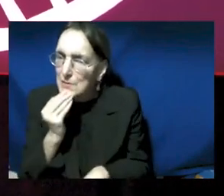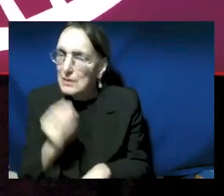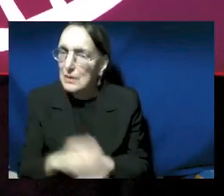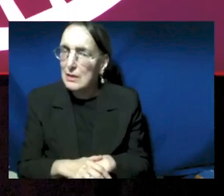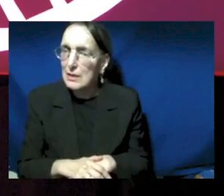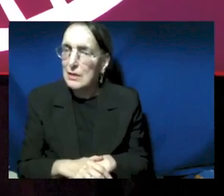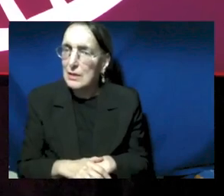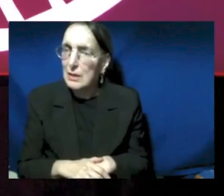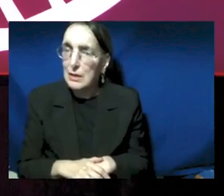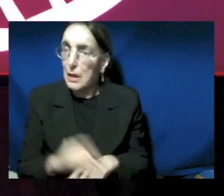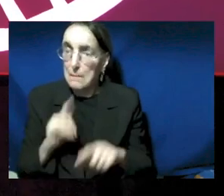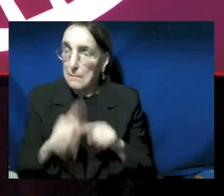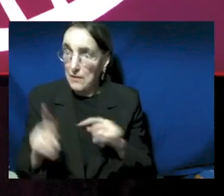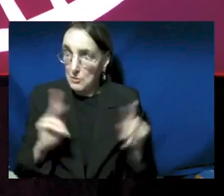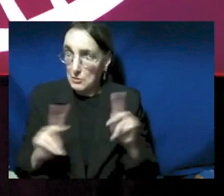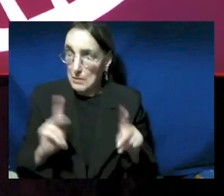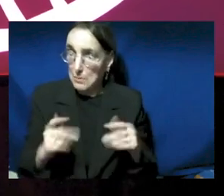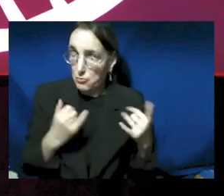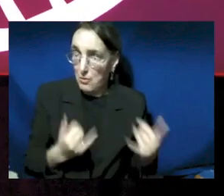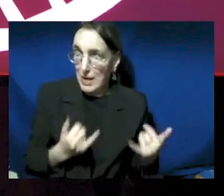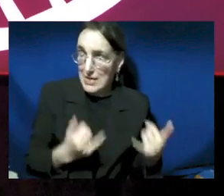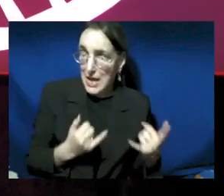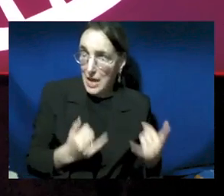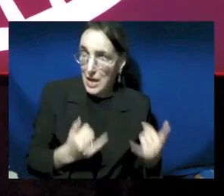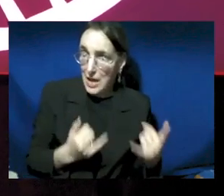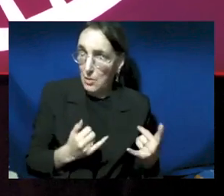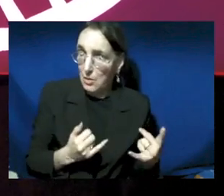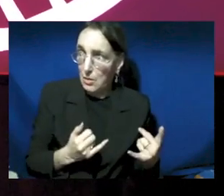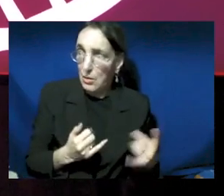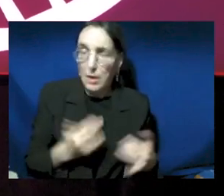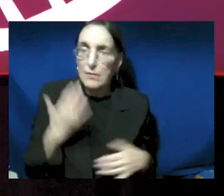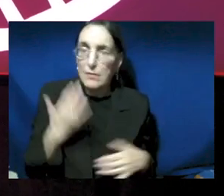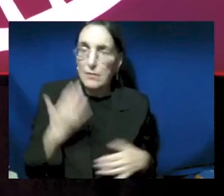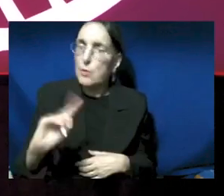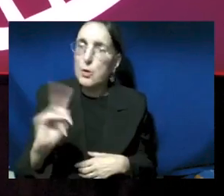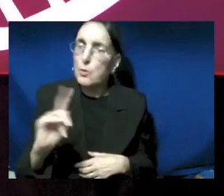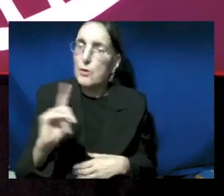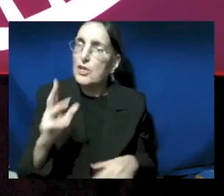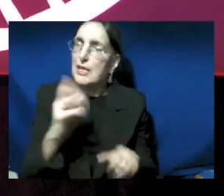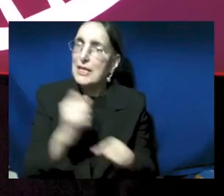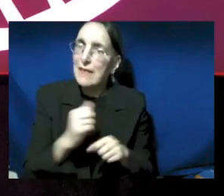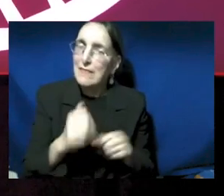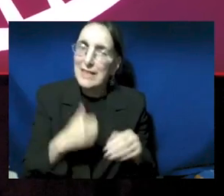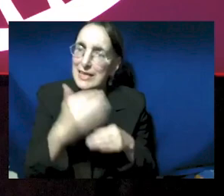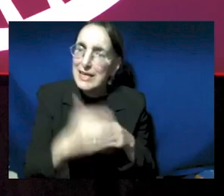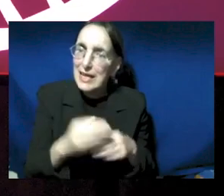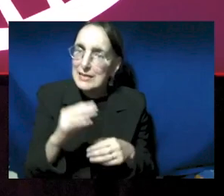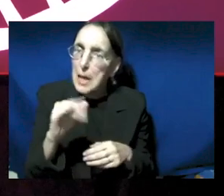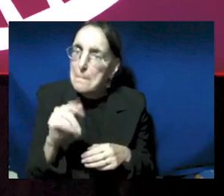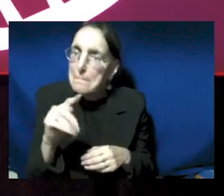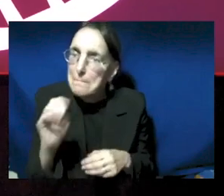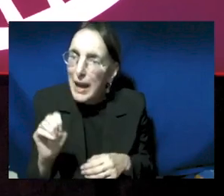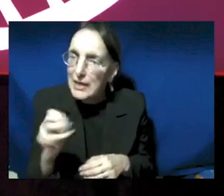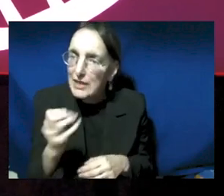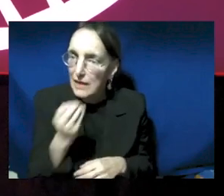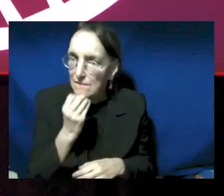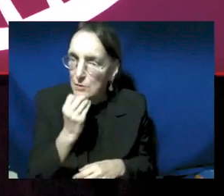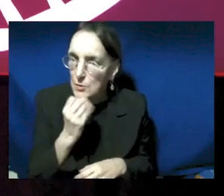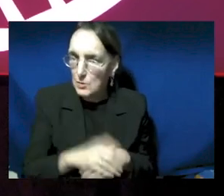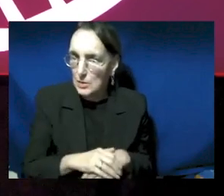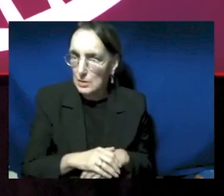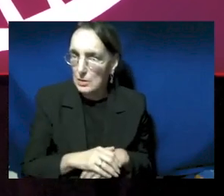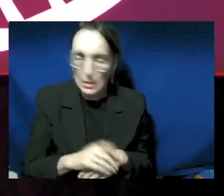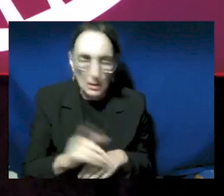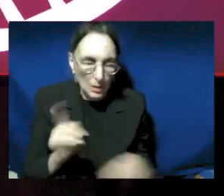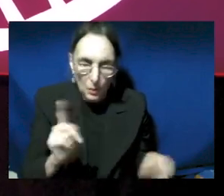Yet there are people right now that don't know where they're going to get their next morsel from. And that sounds like we